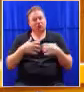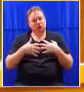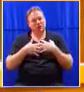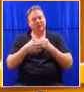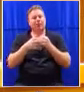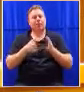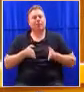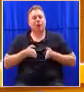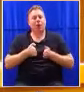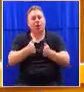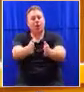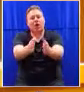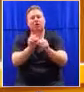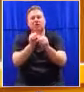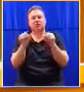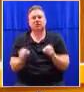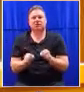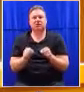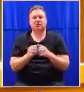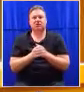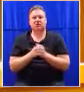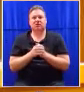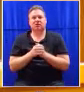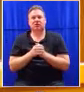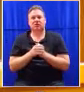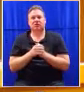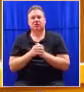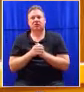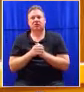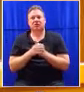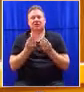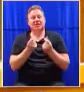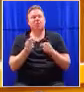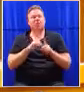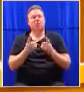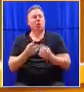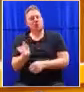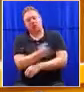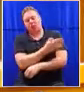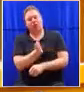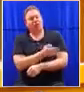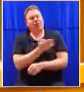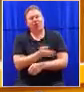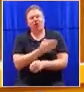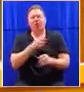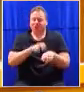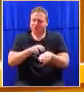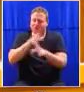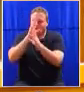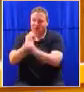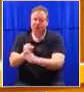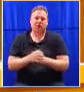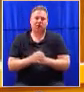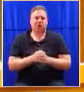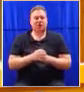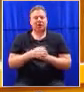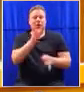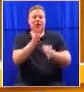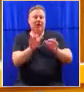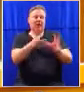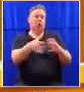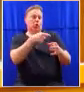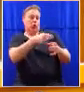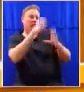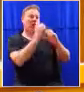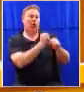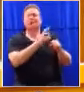system that bypasses the dead wood in some of these departments. This is not the time to choose political allegiances. This is the